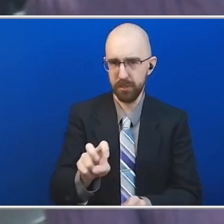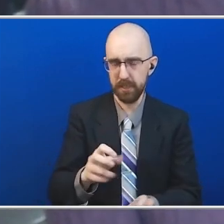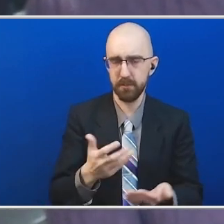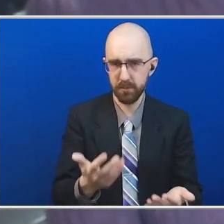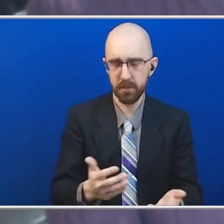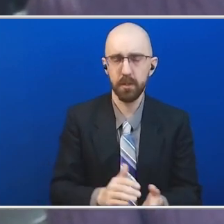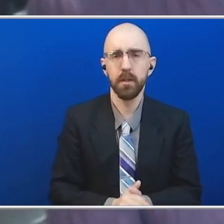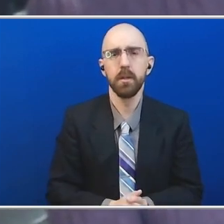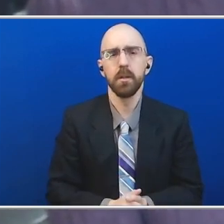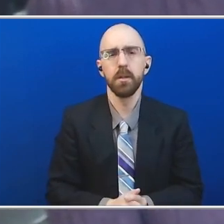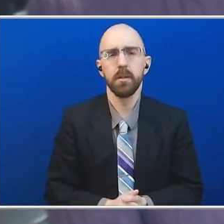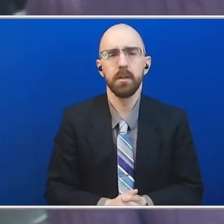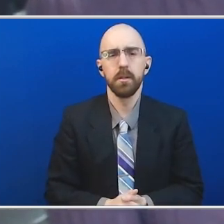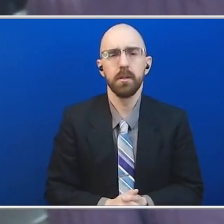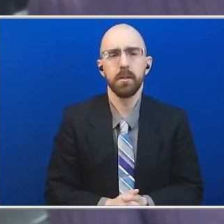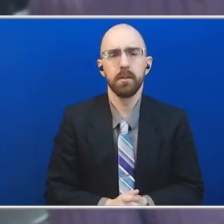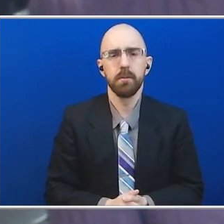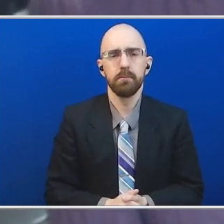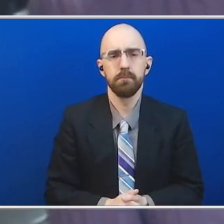the